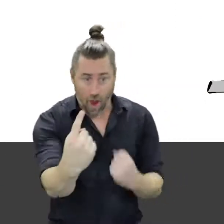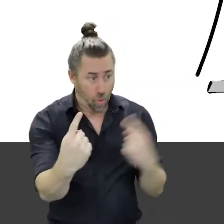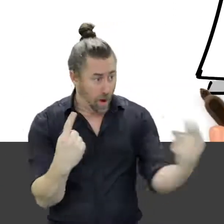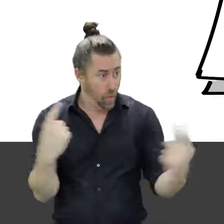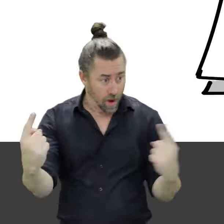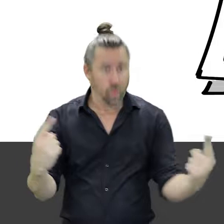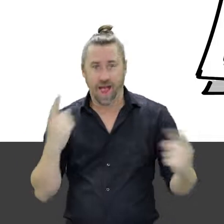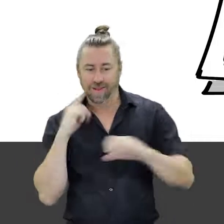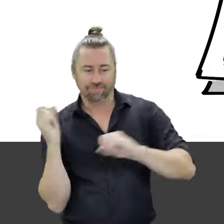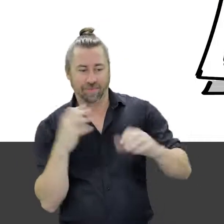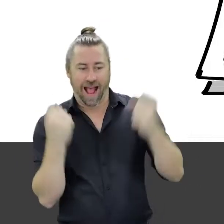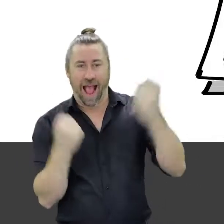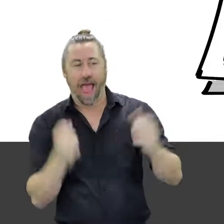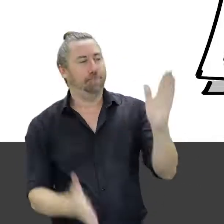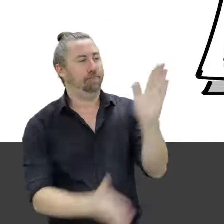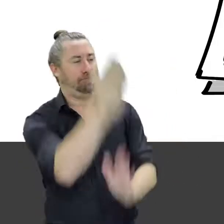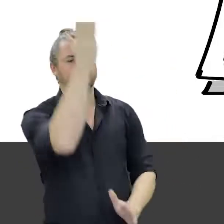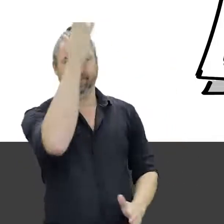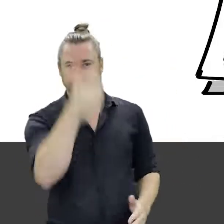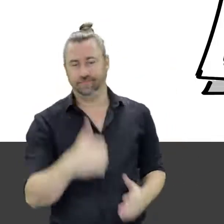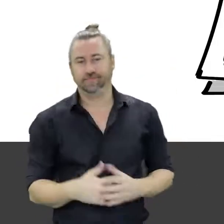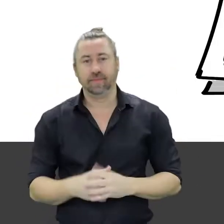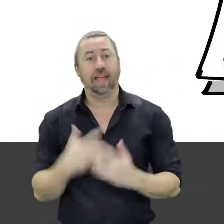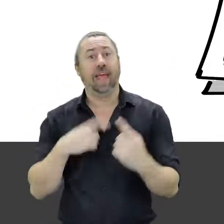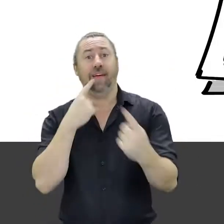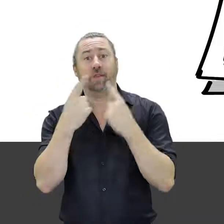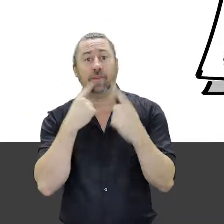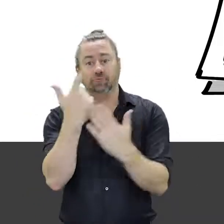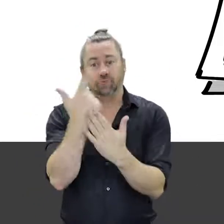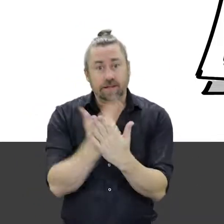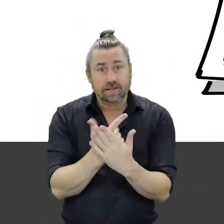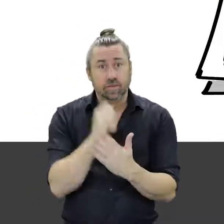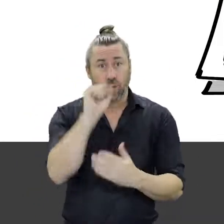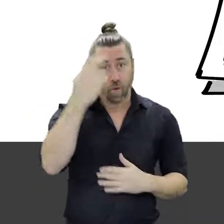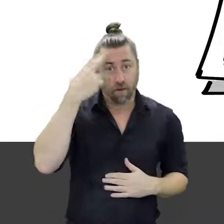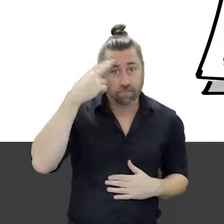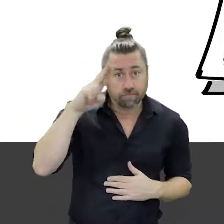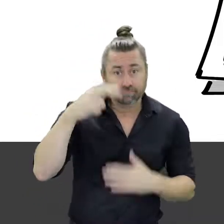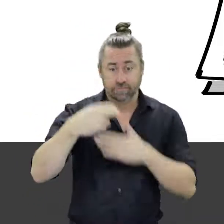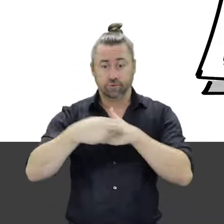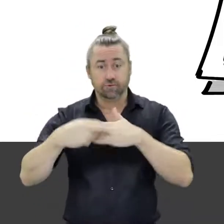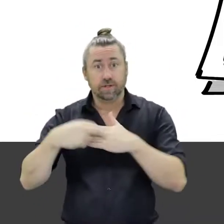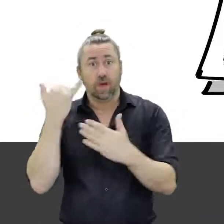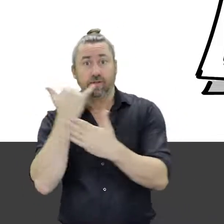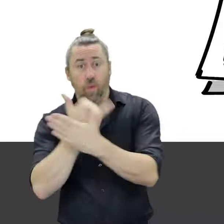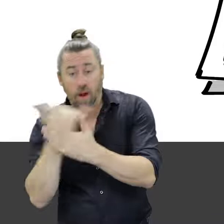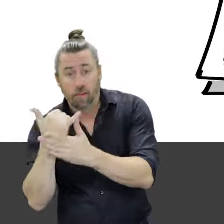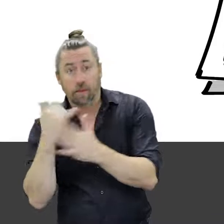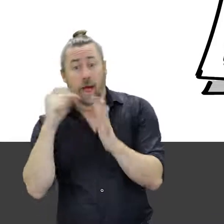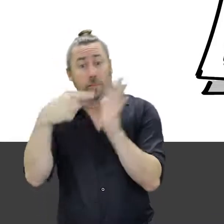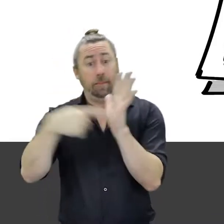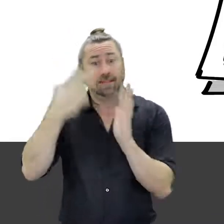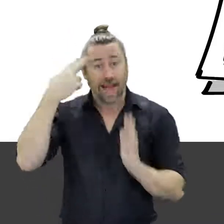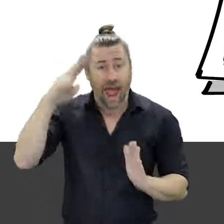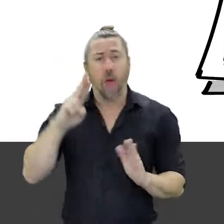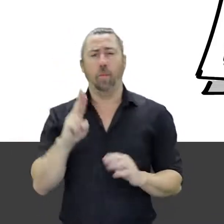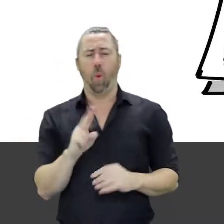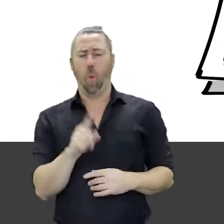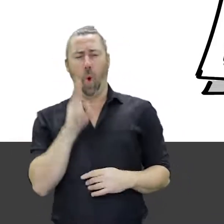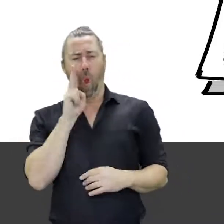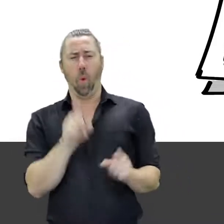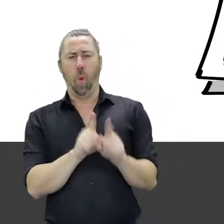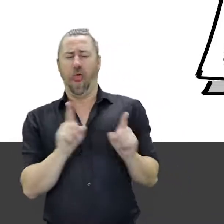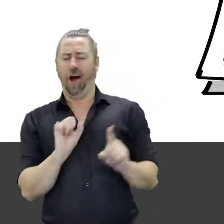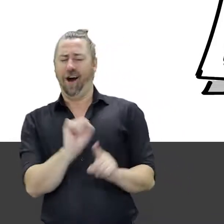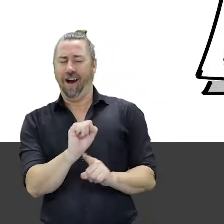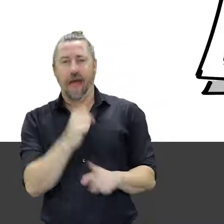evacuation. An information list including your name, address and phone numbers, your pet's name, description, and